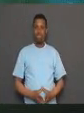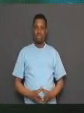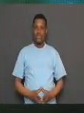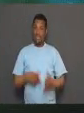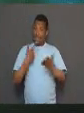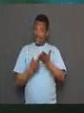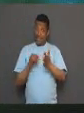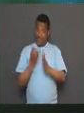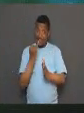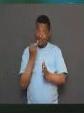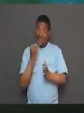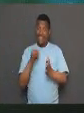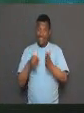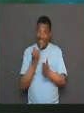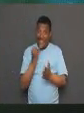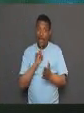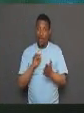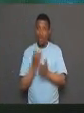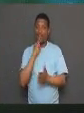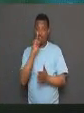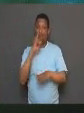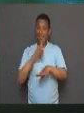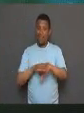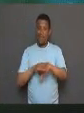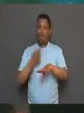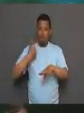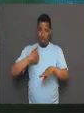It is time for our first activity, students.